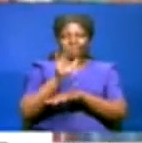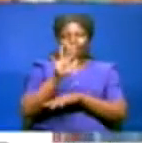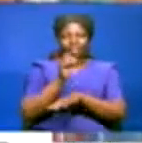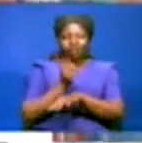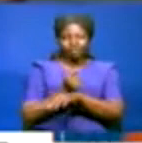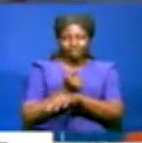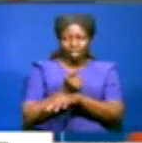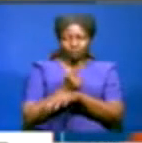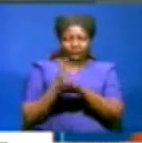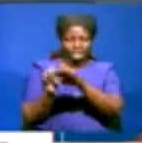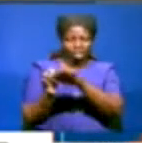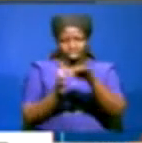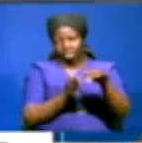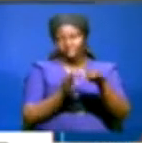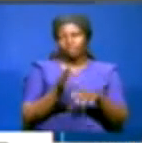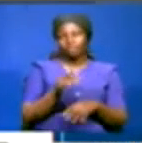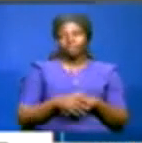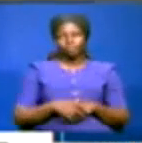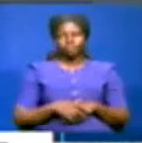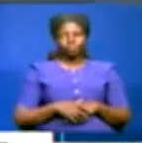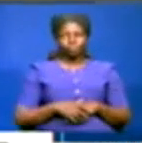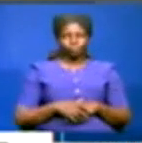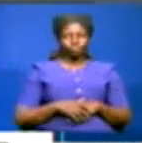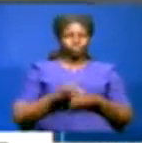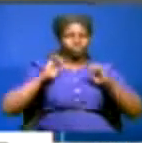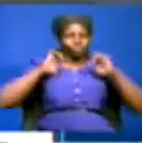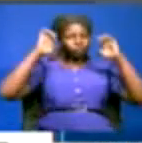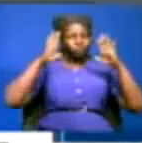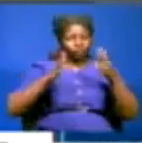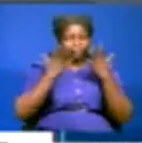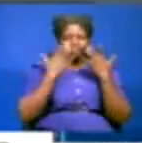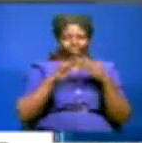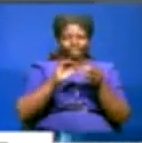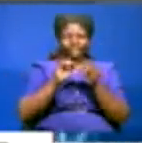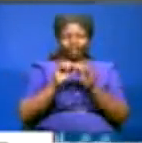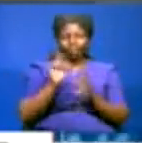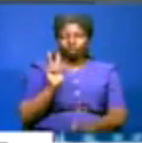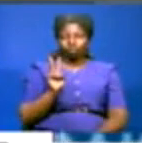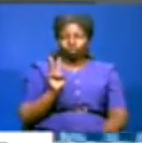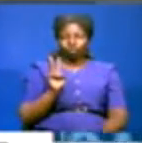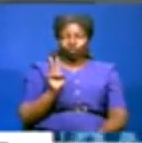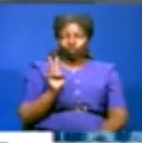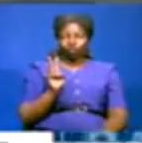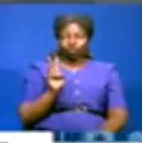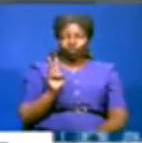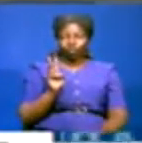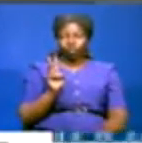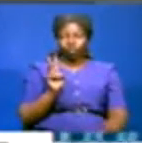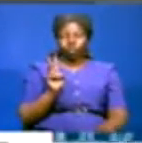1 hour, 5 minutes and 5 seconds. Goti Tom Gebreselassie from Ethiopia took the second position, crossing the line with a time